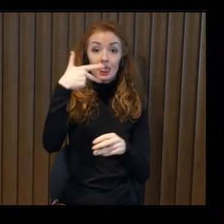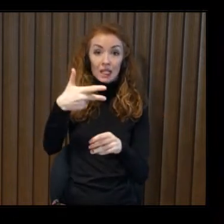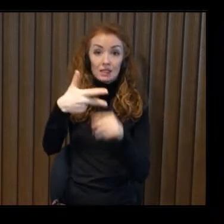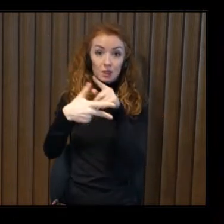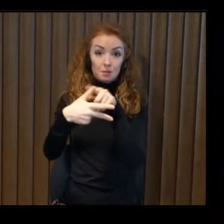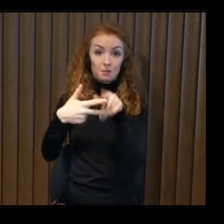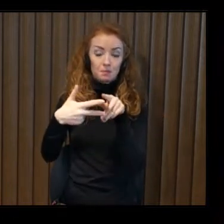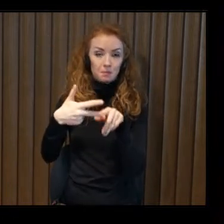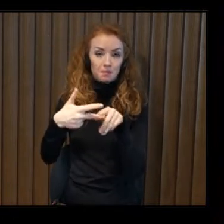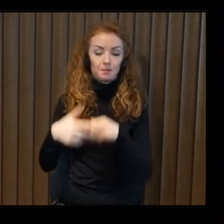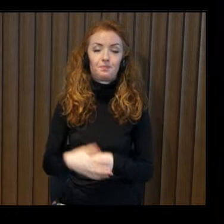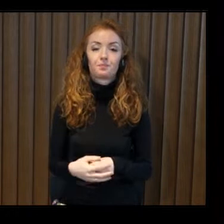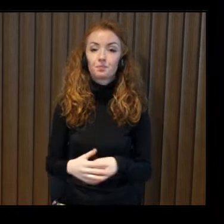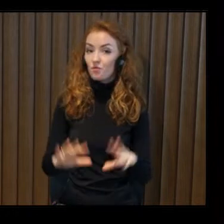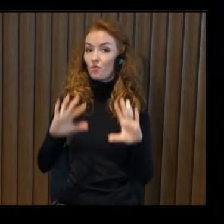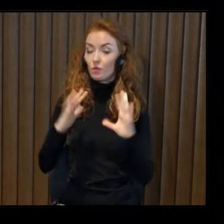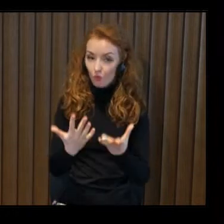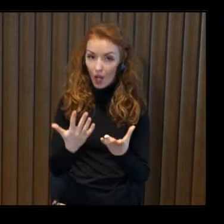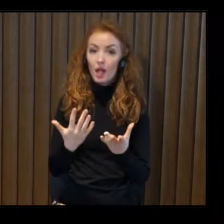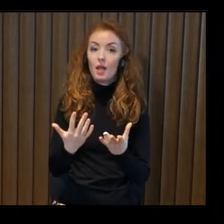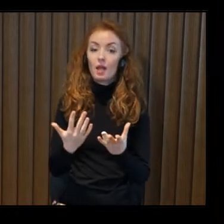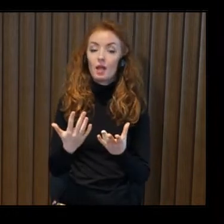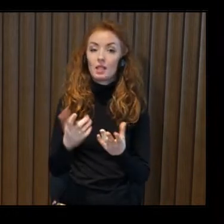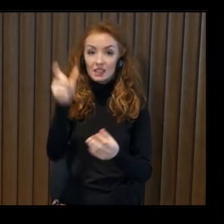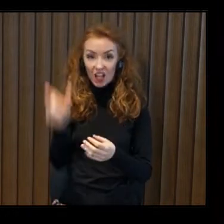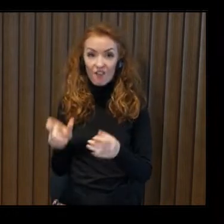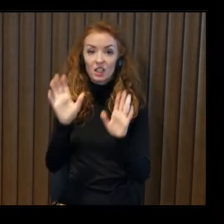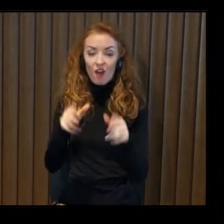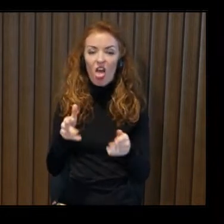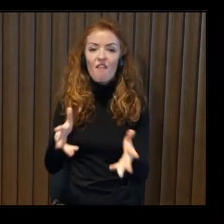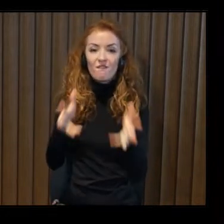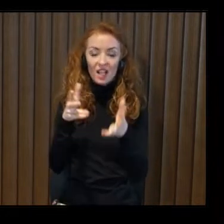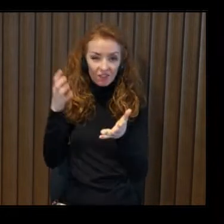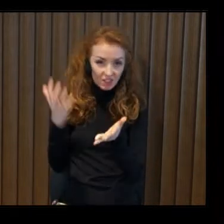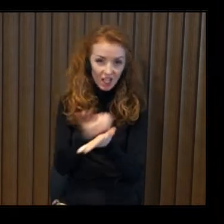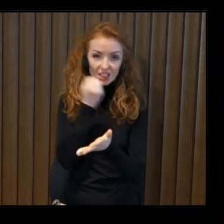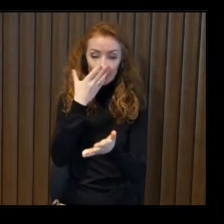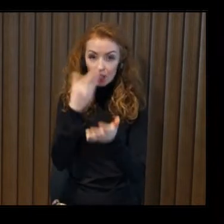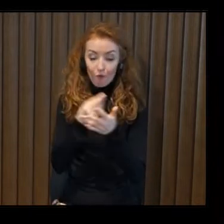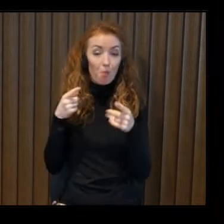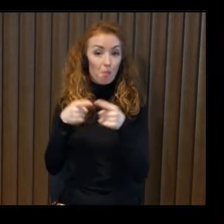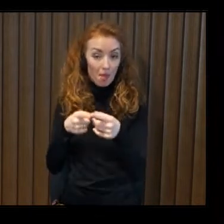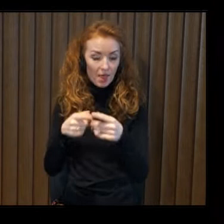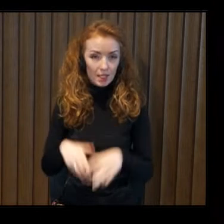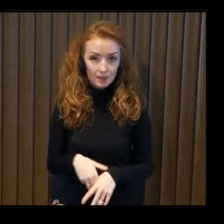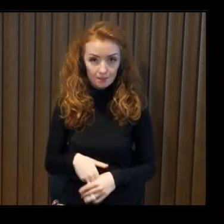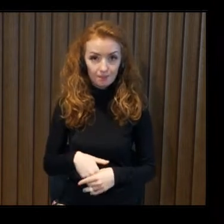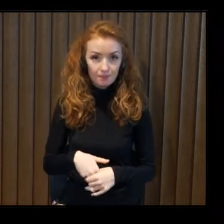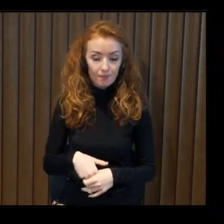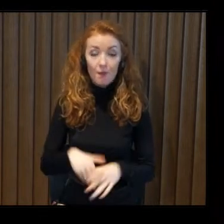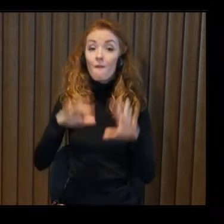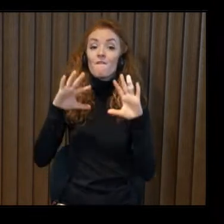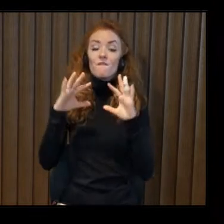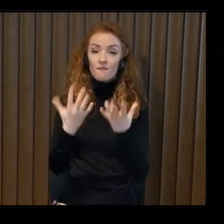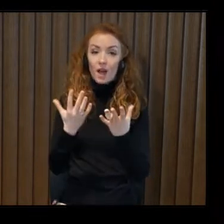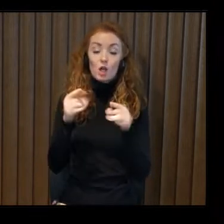you effectively reach your goal? Number two, can you efficiently reach that goal? And number three, when you reach that